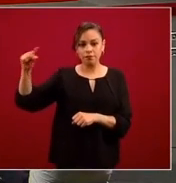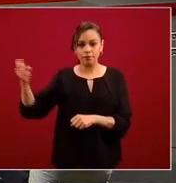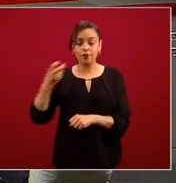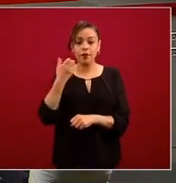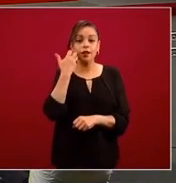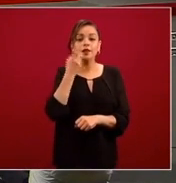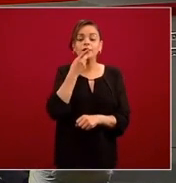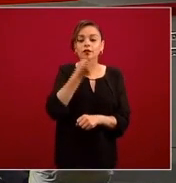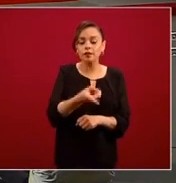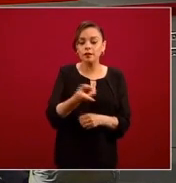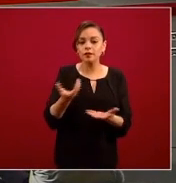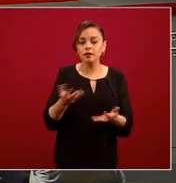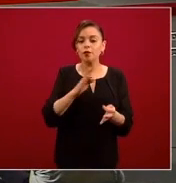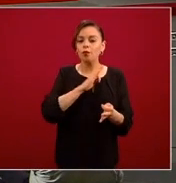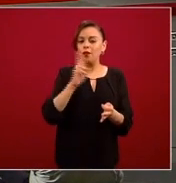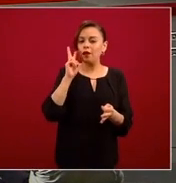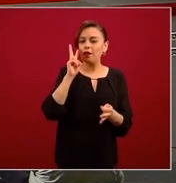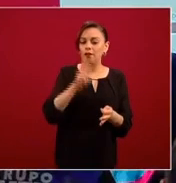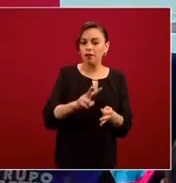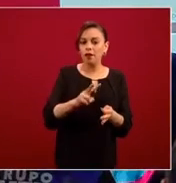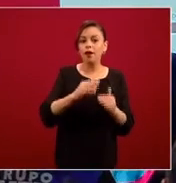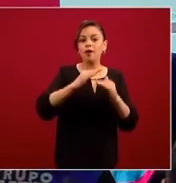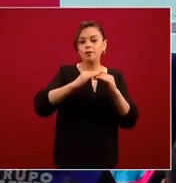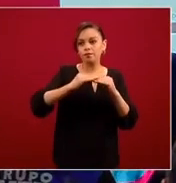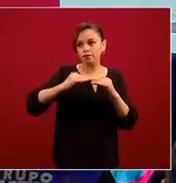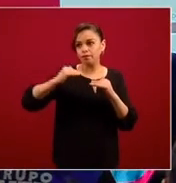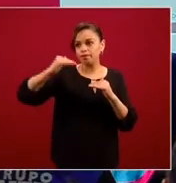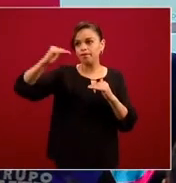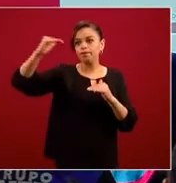days, because a lot of these cases are